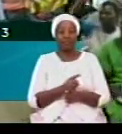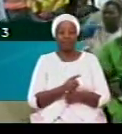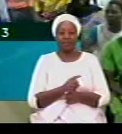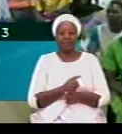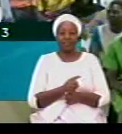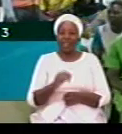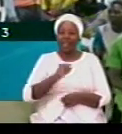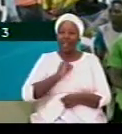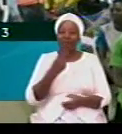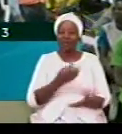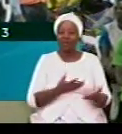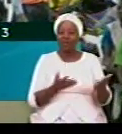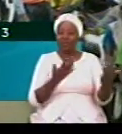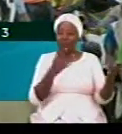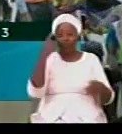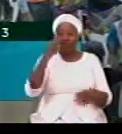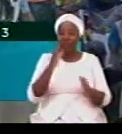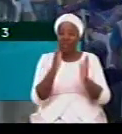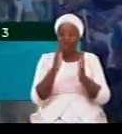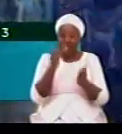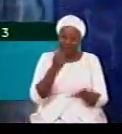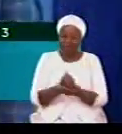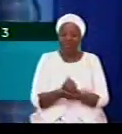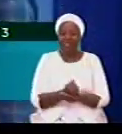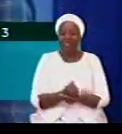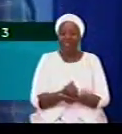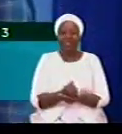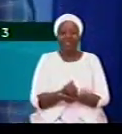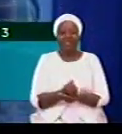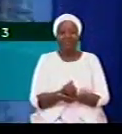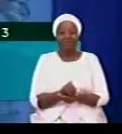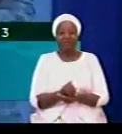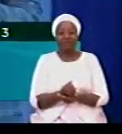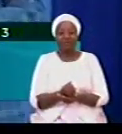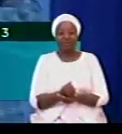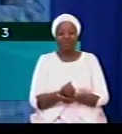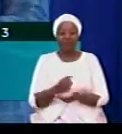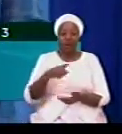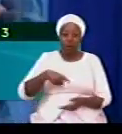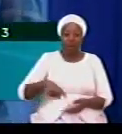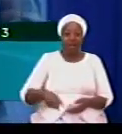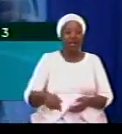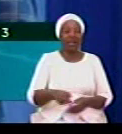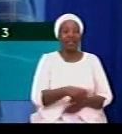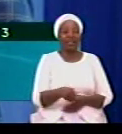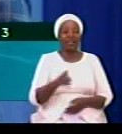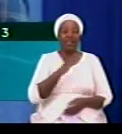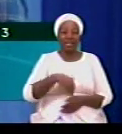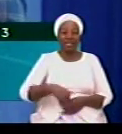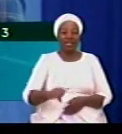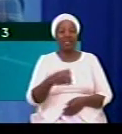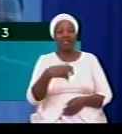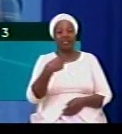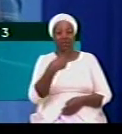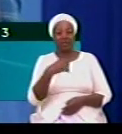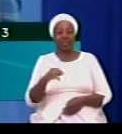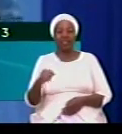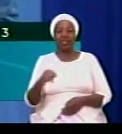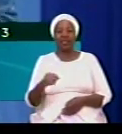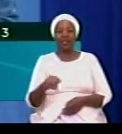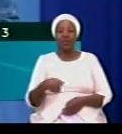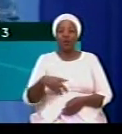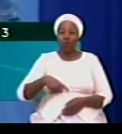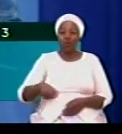And while they are yet speaking, while they are not even finished, not even